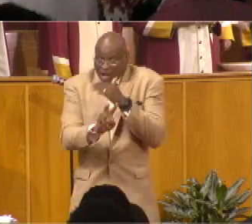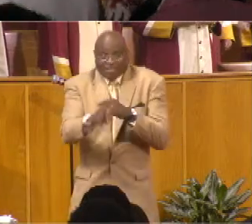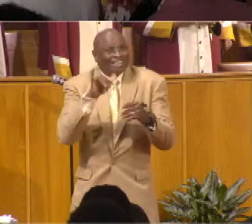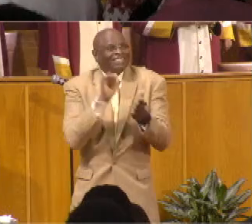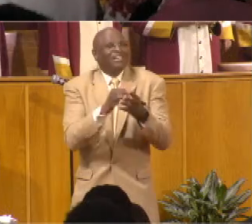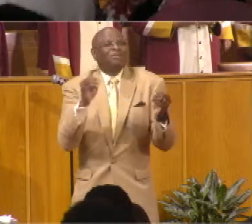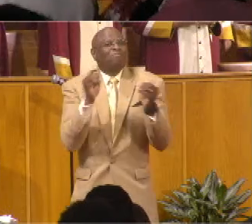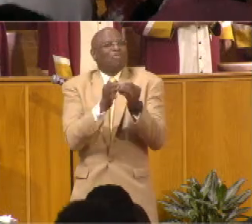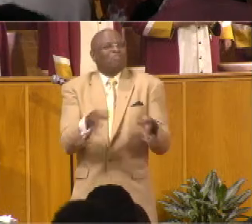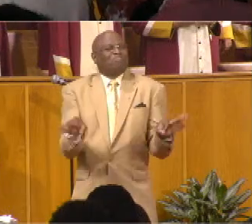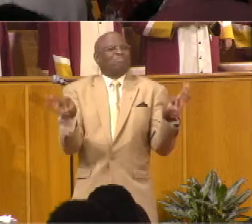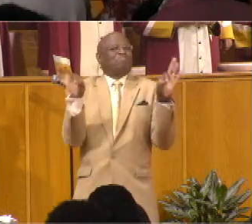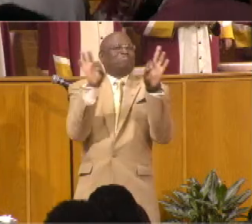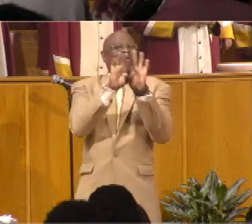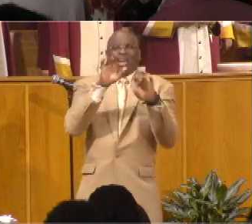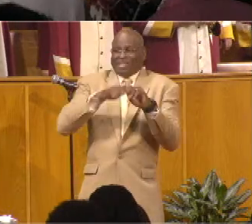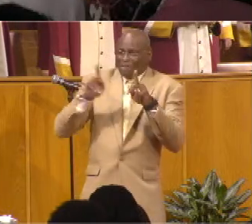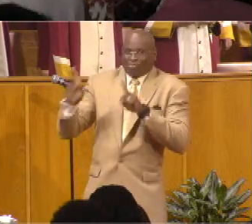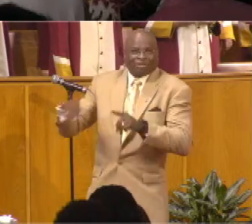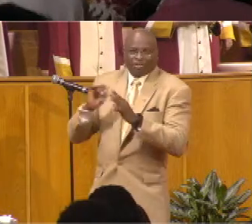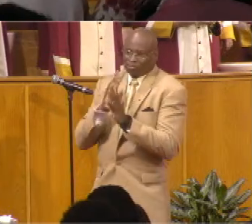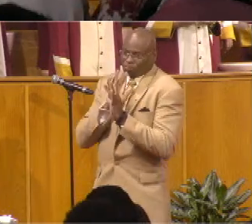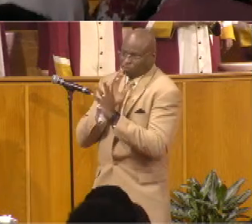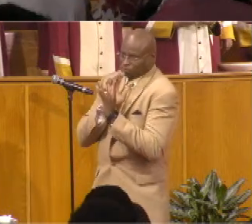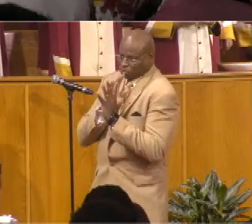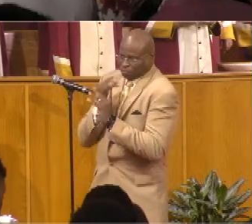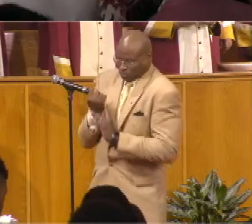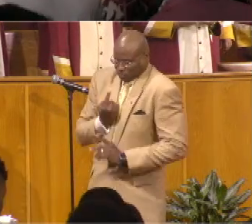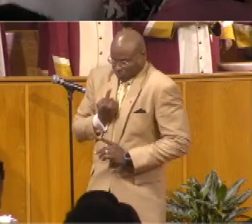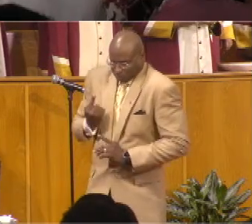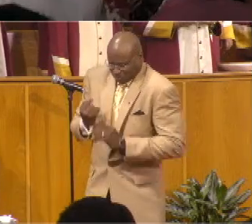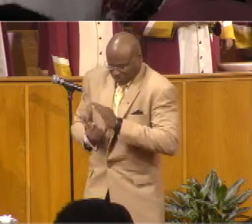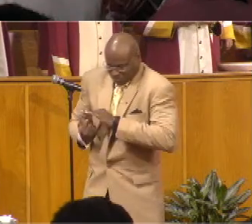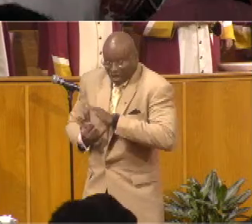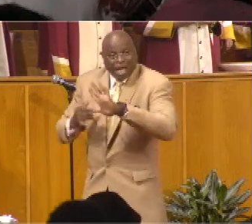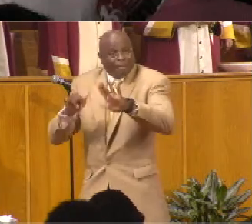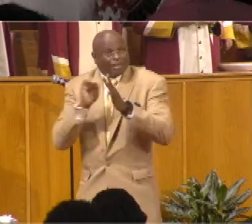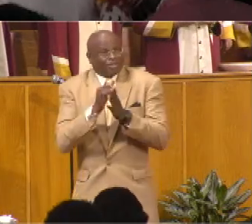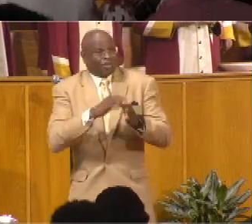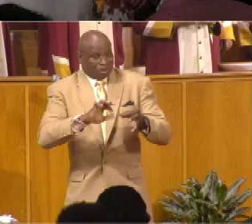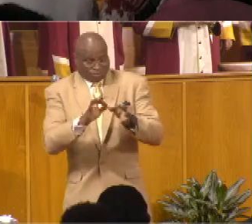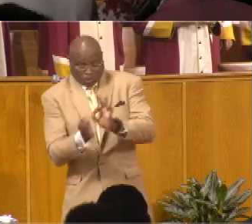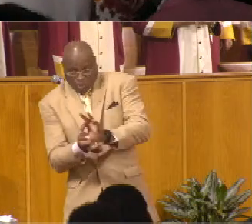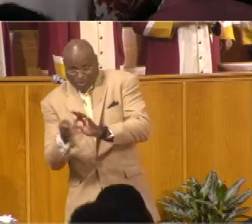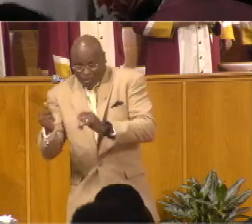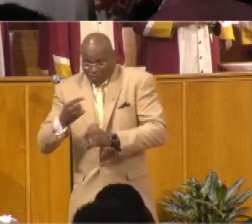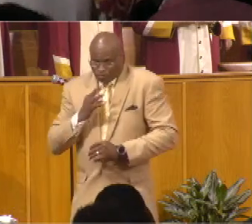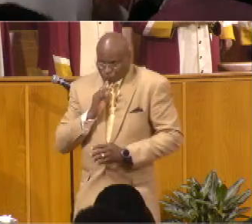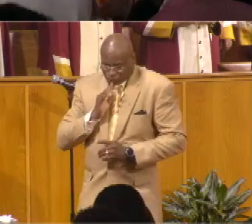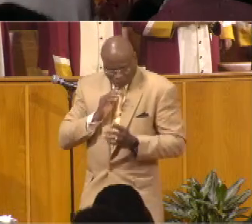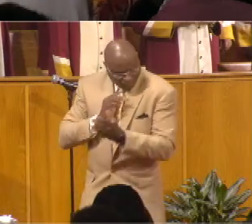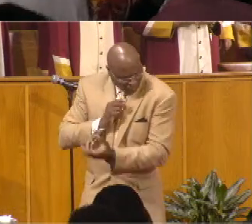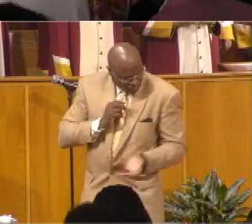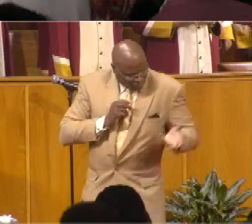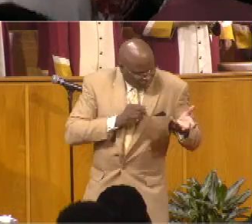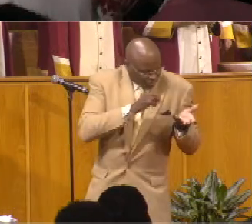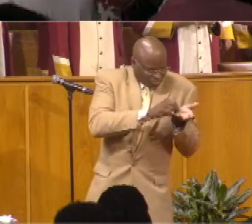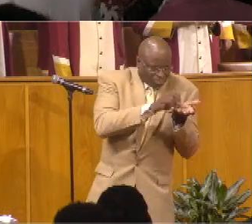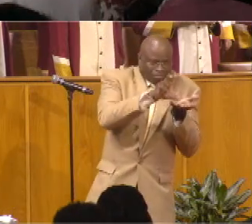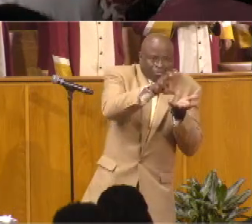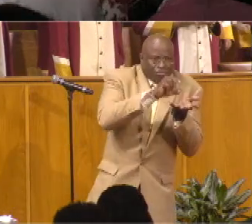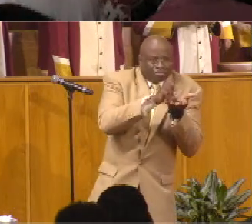is greater than he who speaks with tongues, unless indeed he interprets that the church may receive